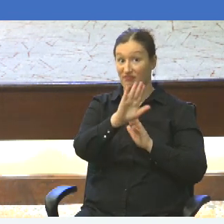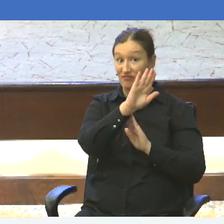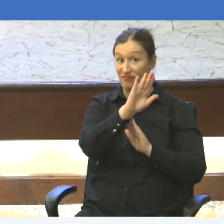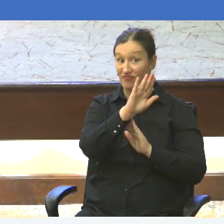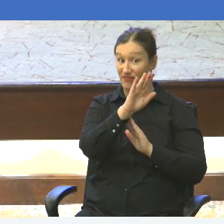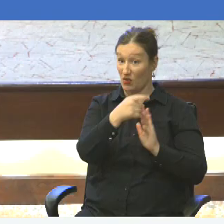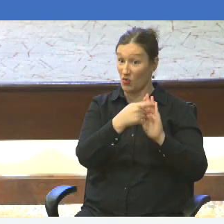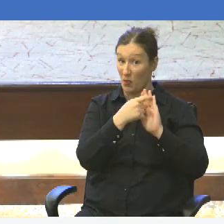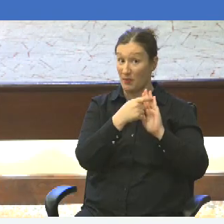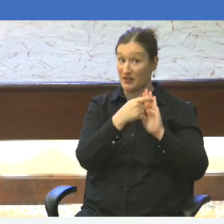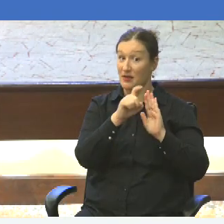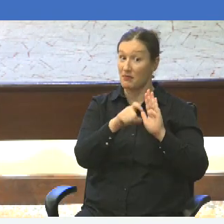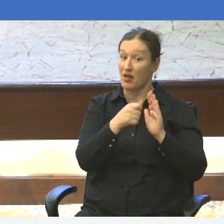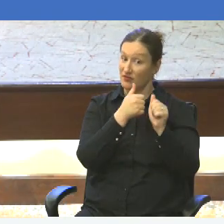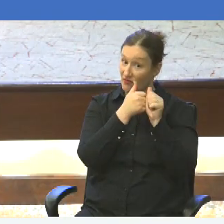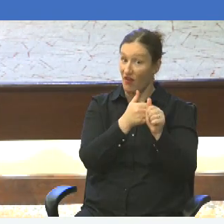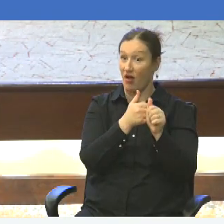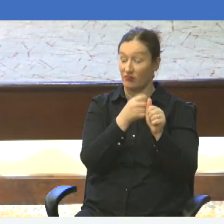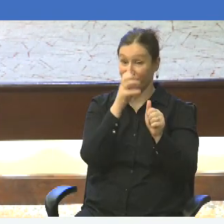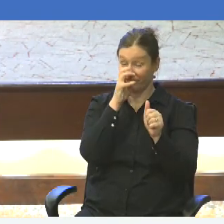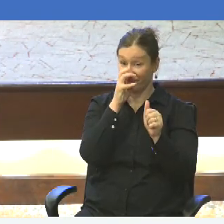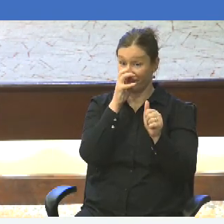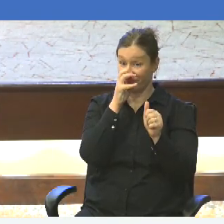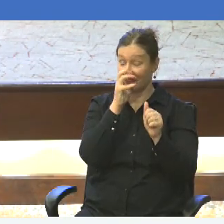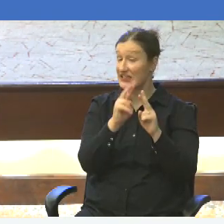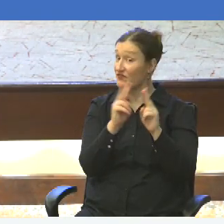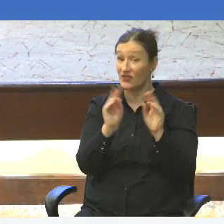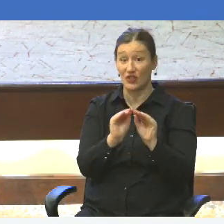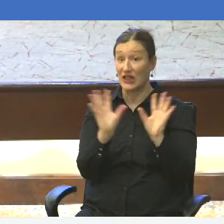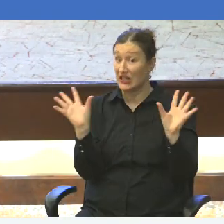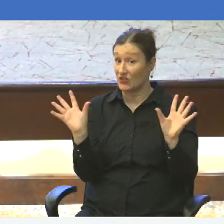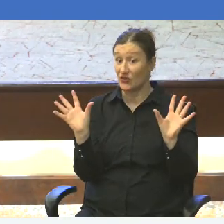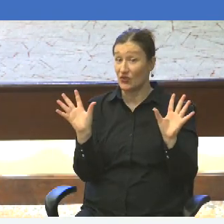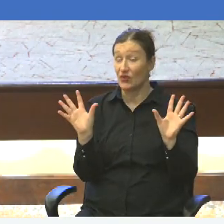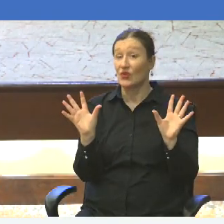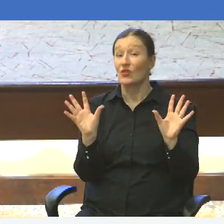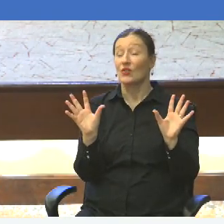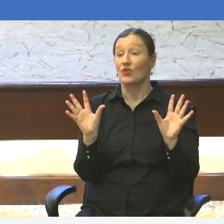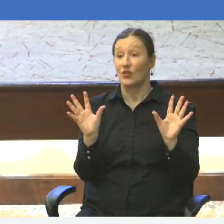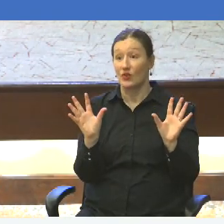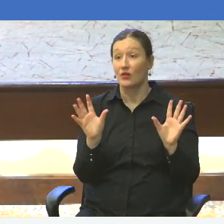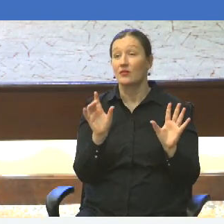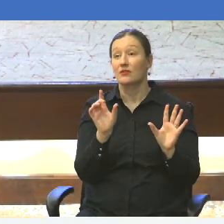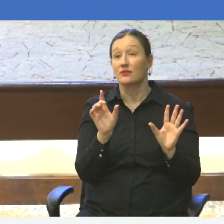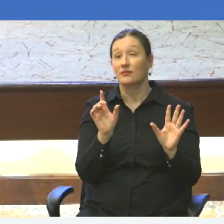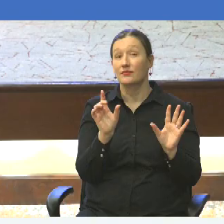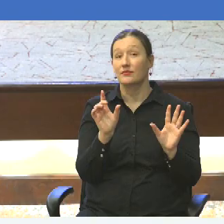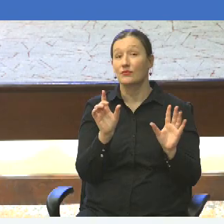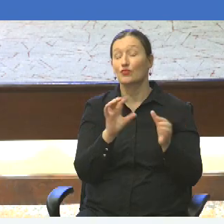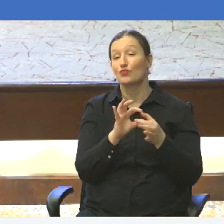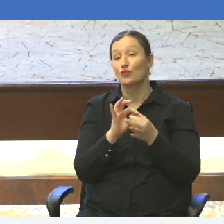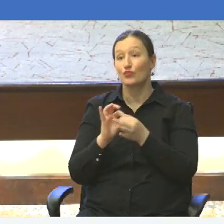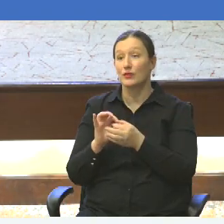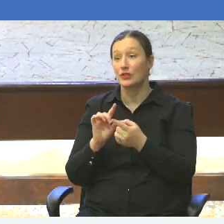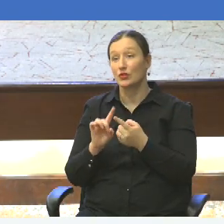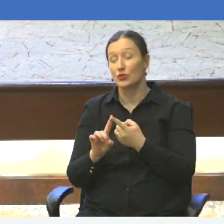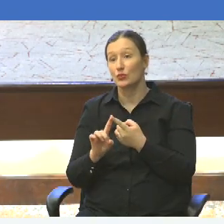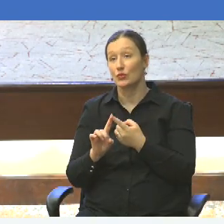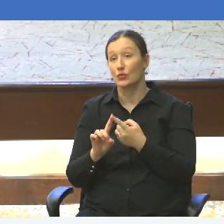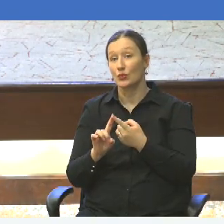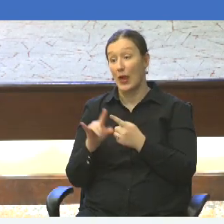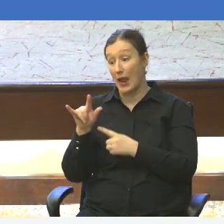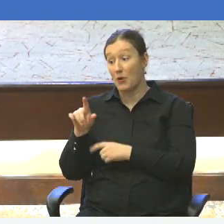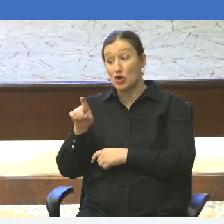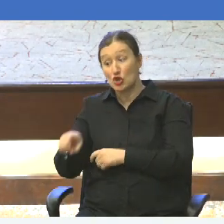charges policy, and that rates and charges policy is fairly clear in terms of how how airports should